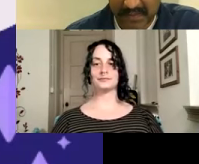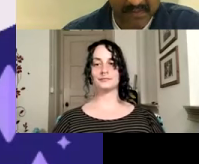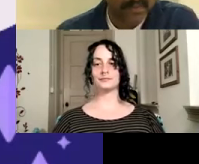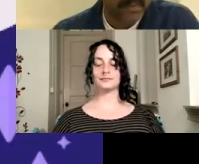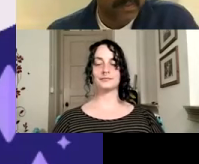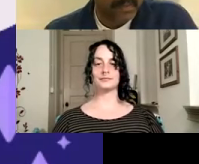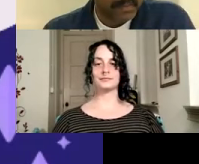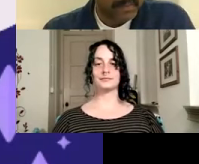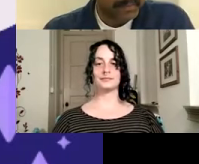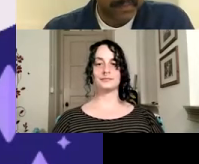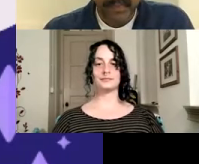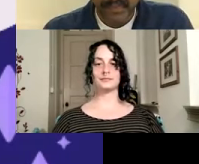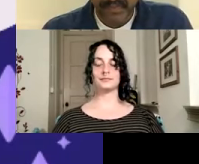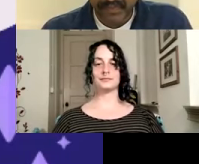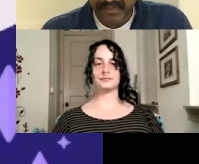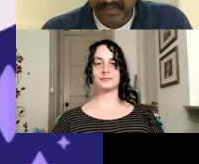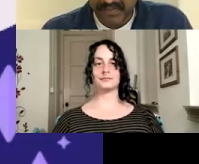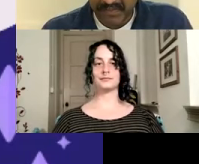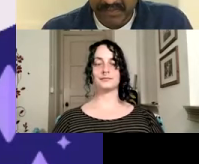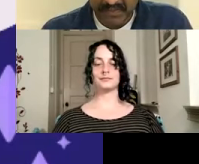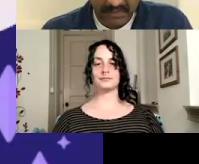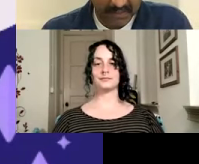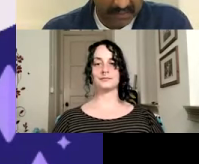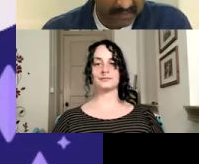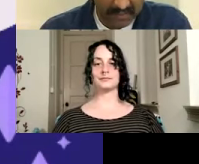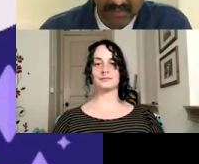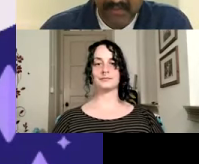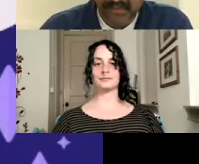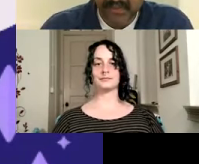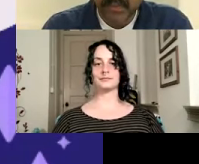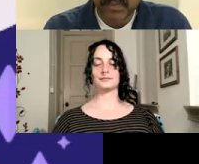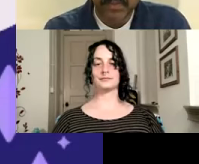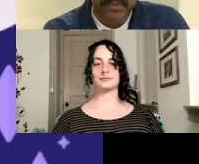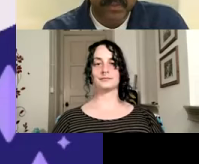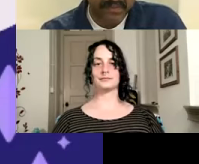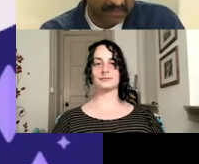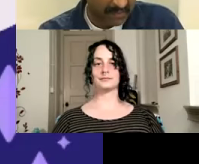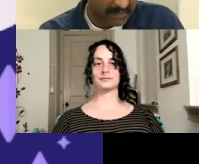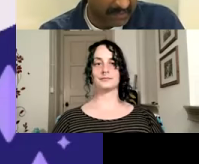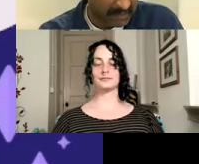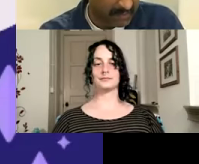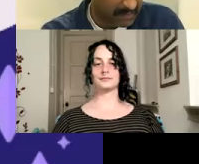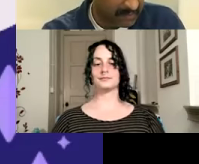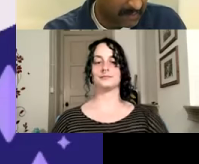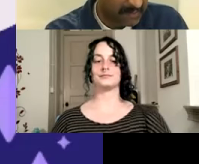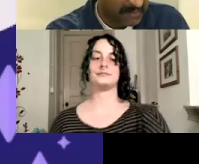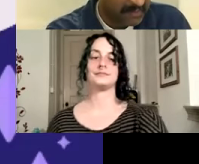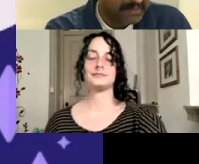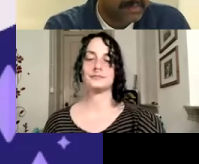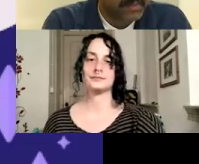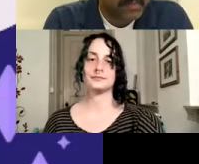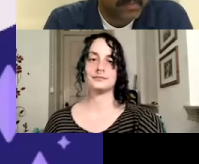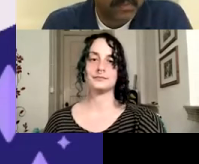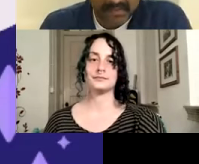future Science for Change series, email us at skypeascientist@gmail.com and we will work on making that